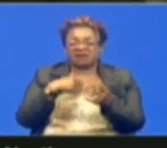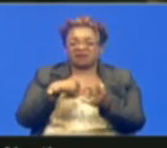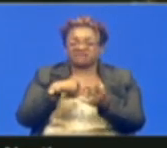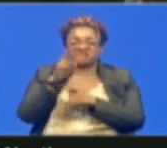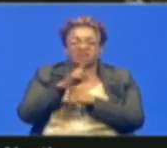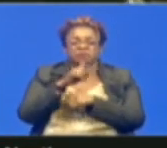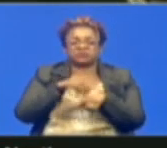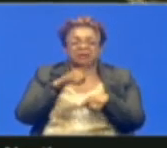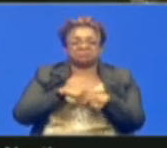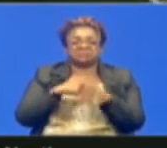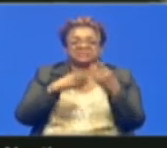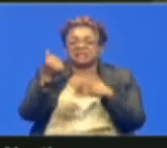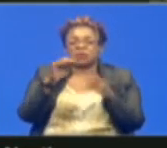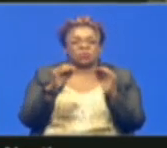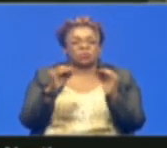you are asking